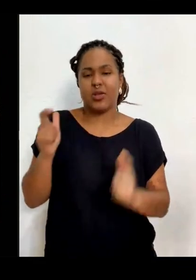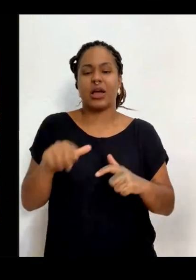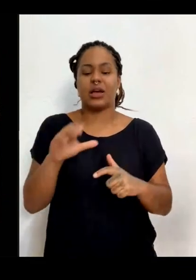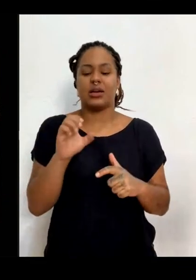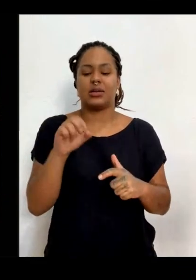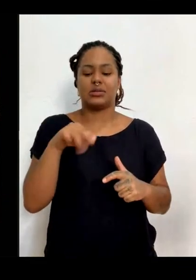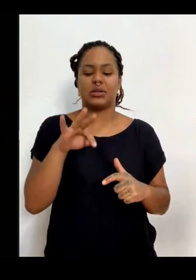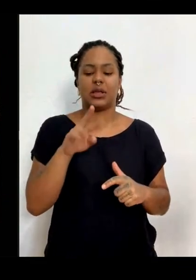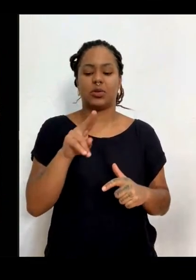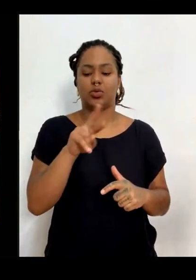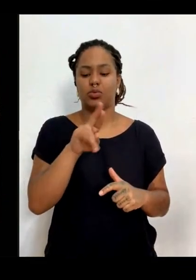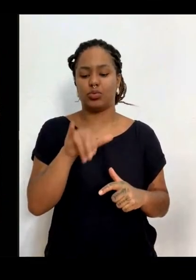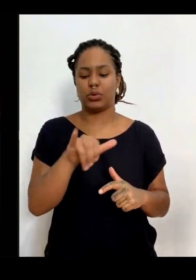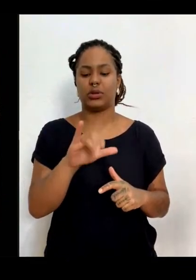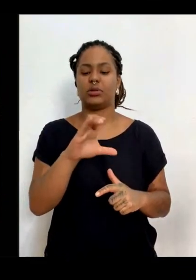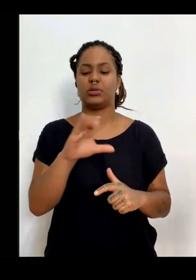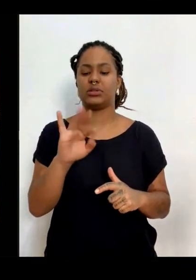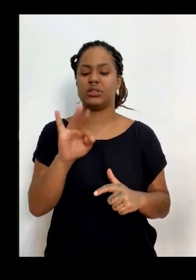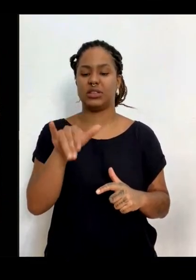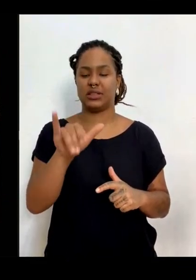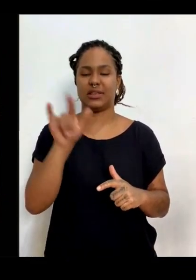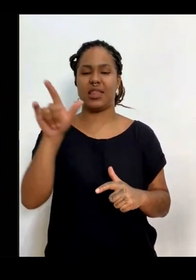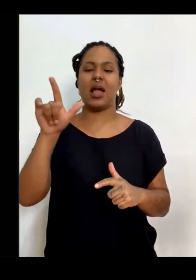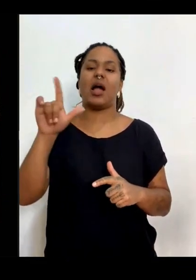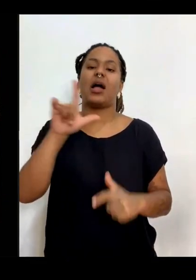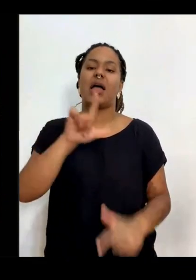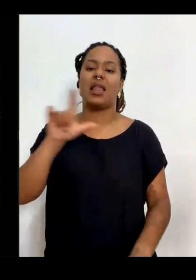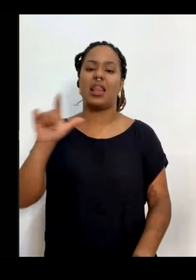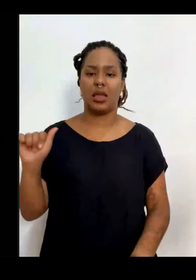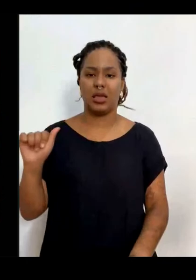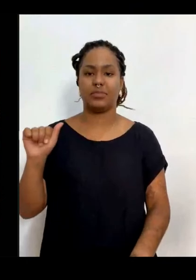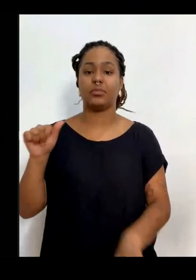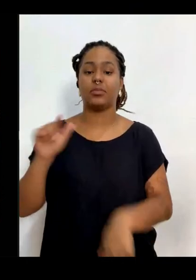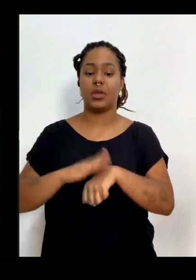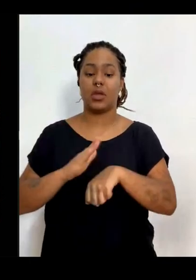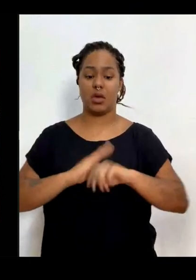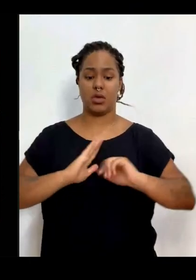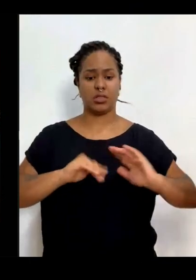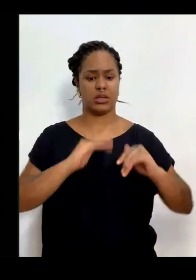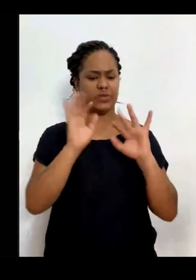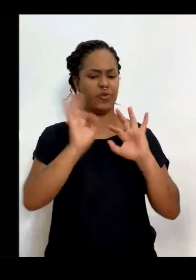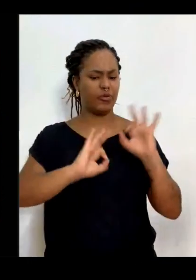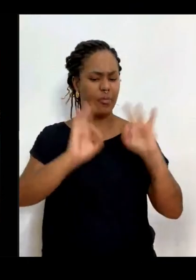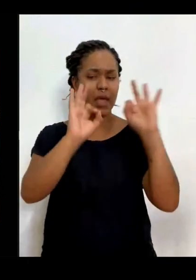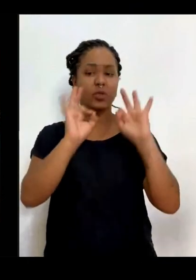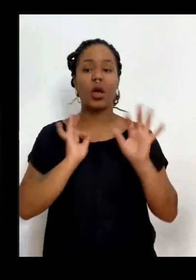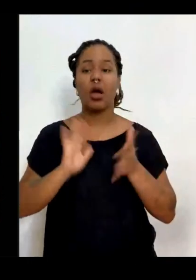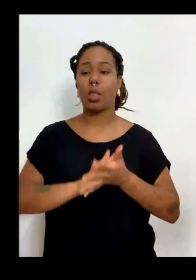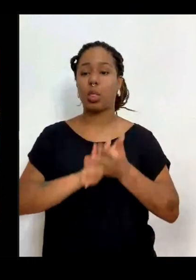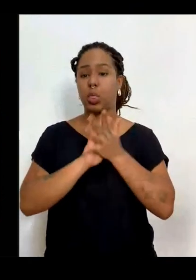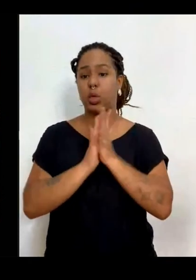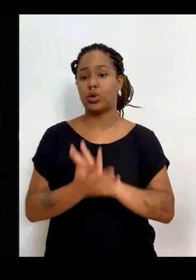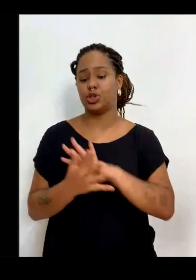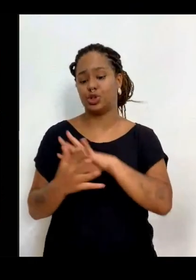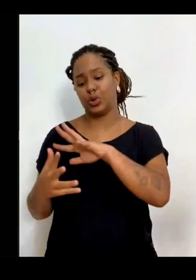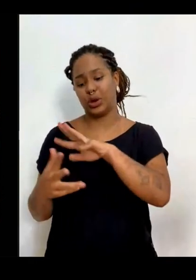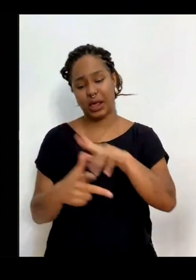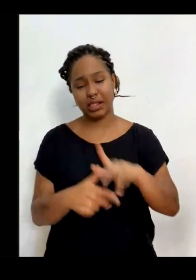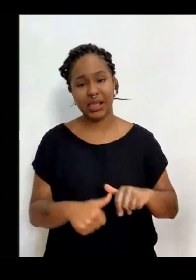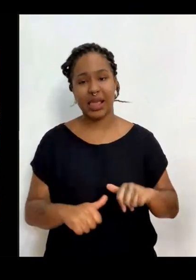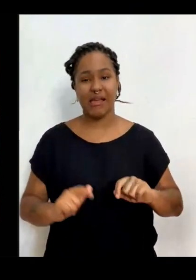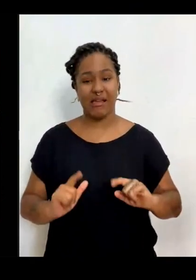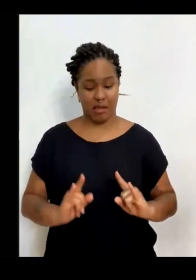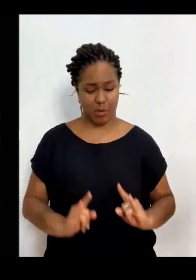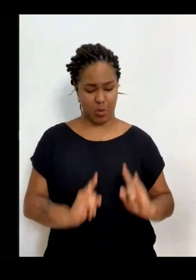earth erecting male phallic towers with no concern for the